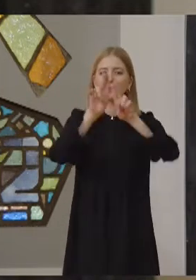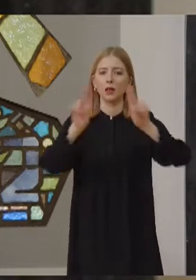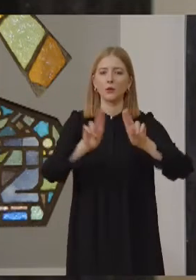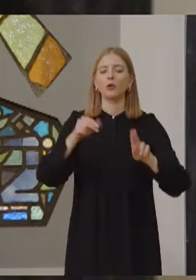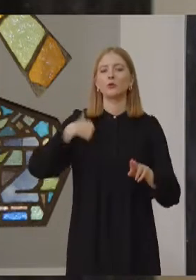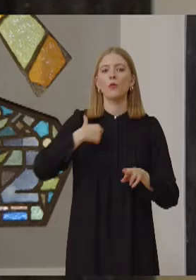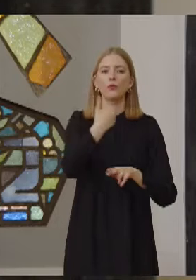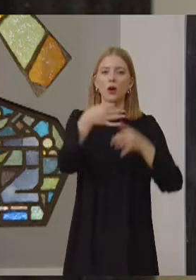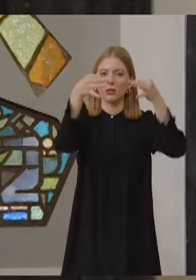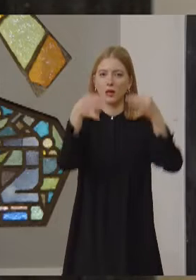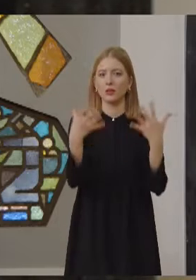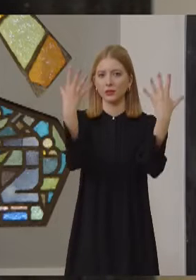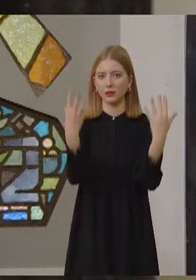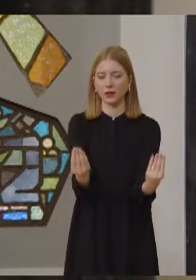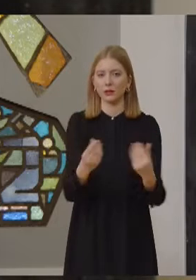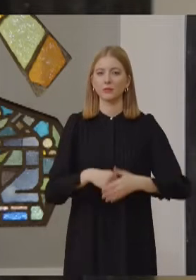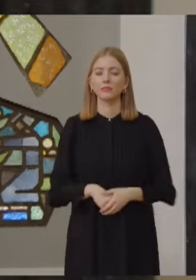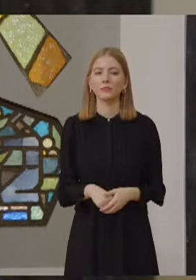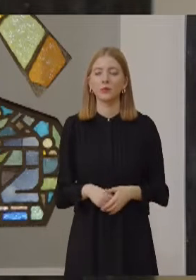on the International Human Rights Day.